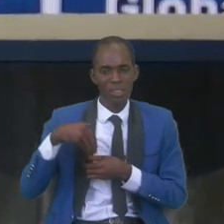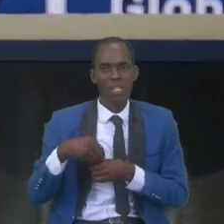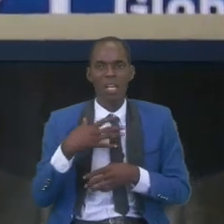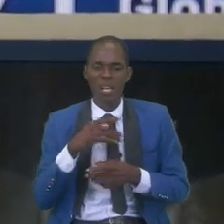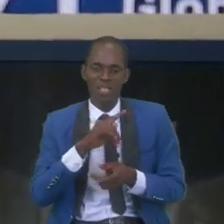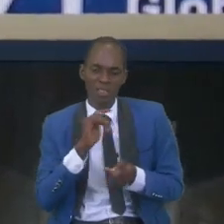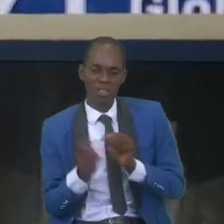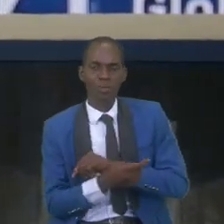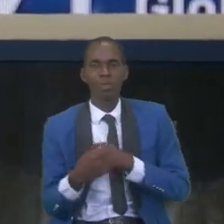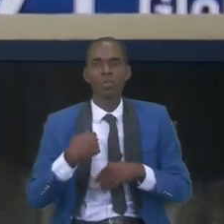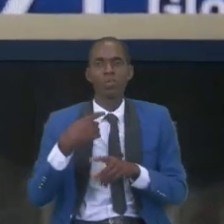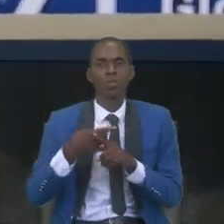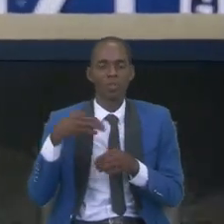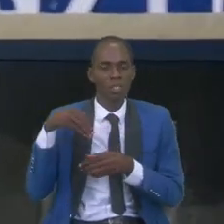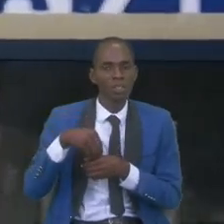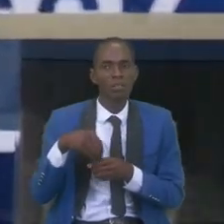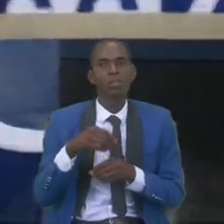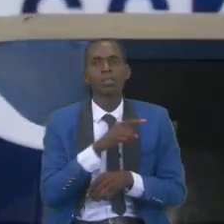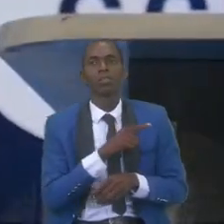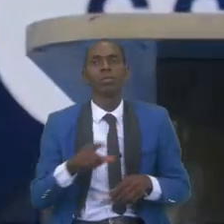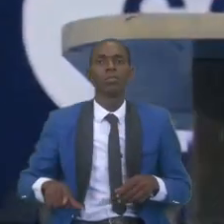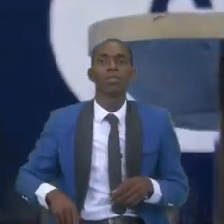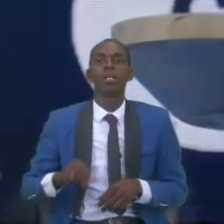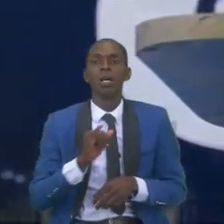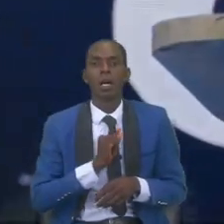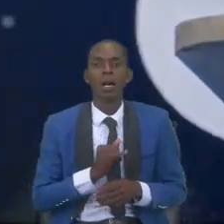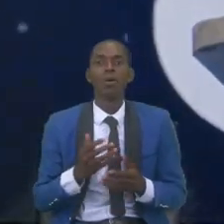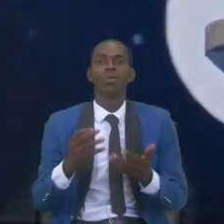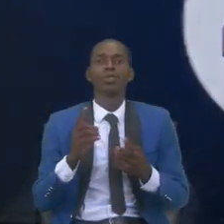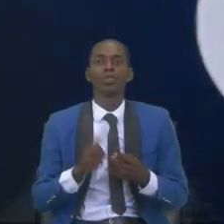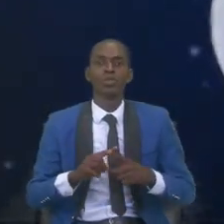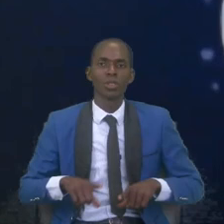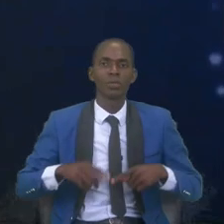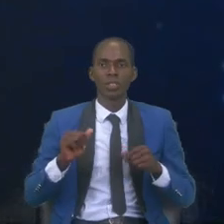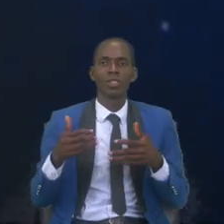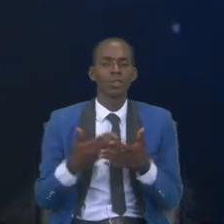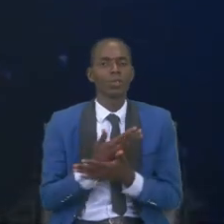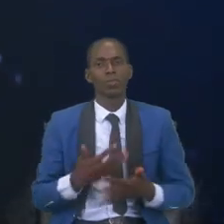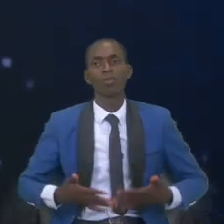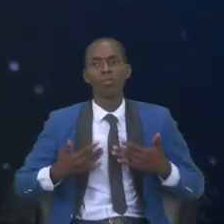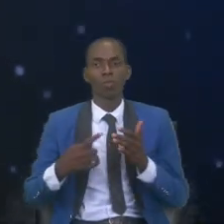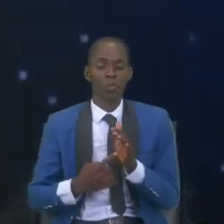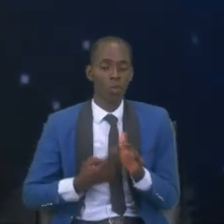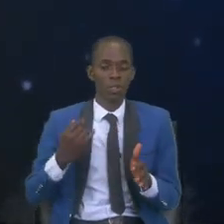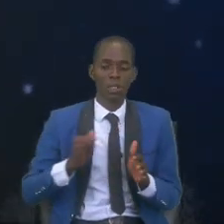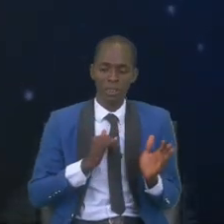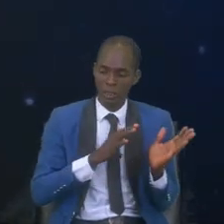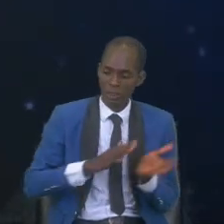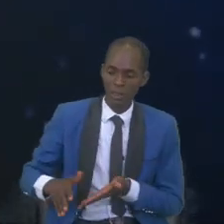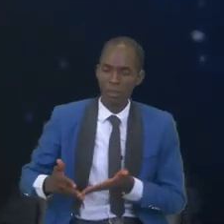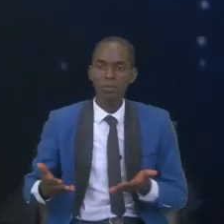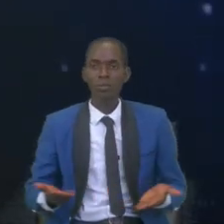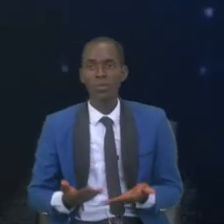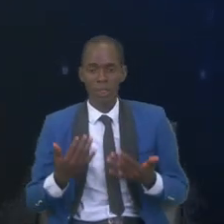from the inside. Lord, I want to live a new life. Once I leave this place,